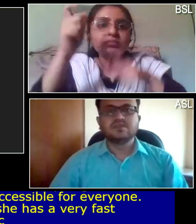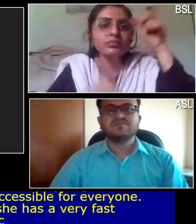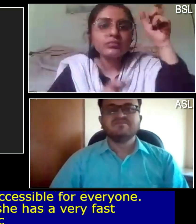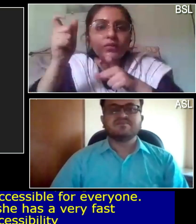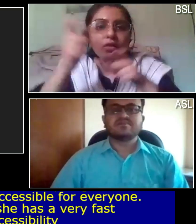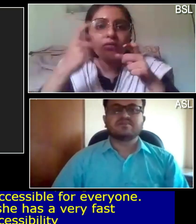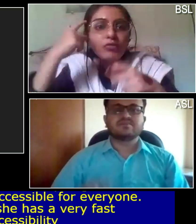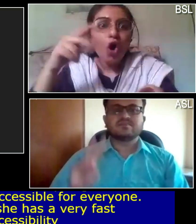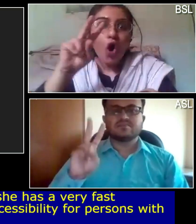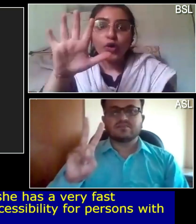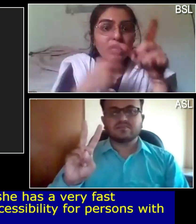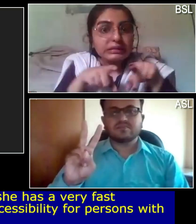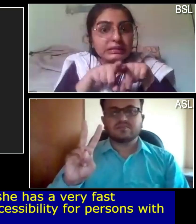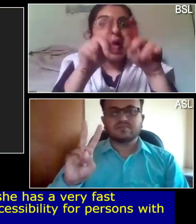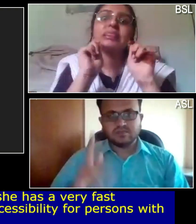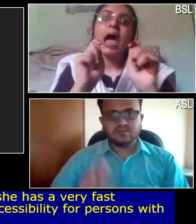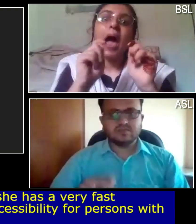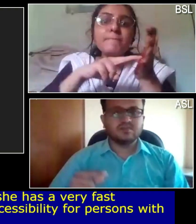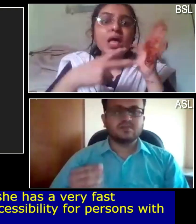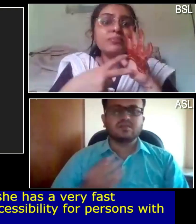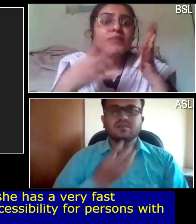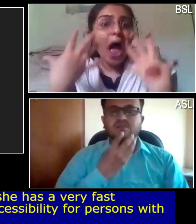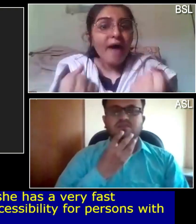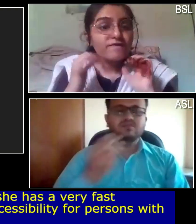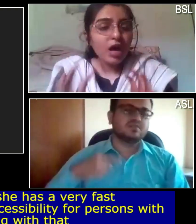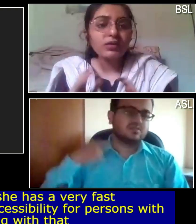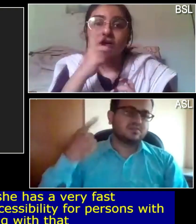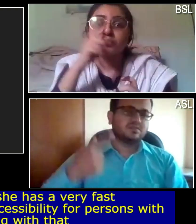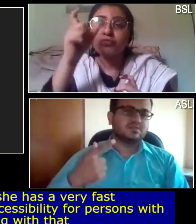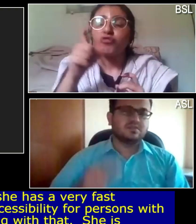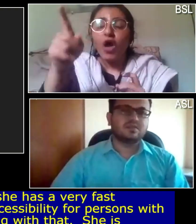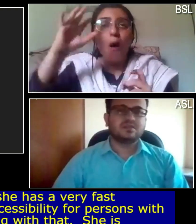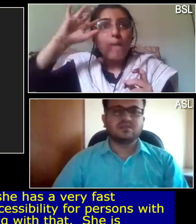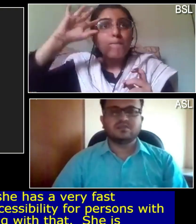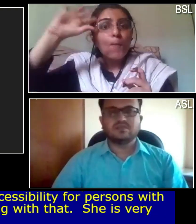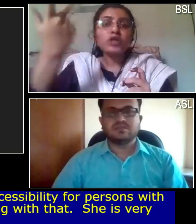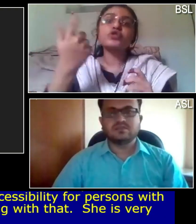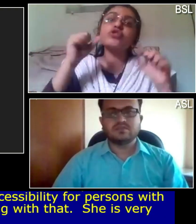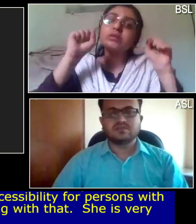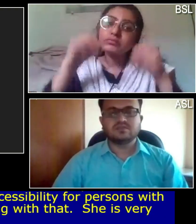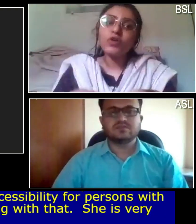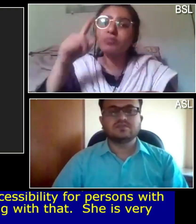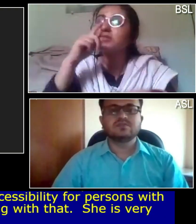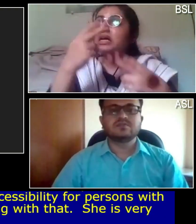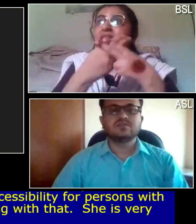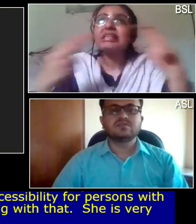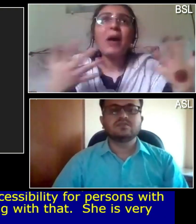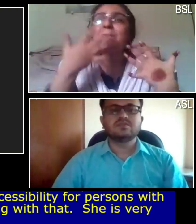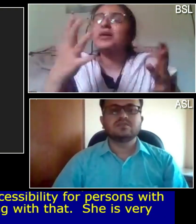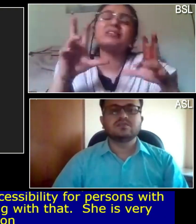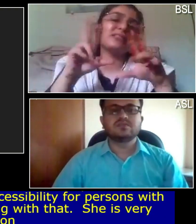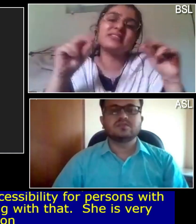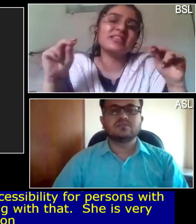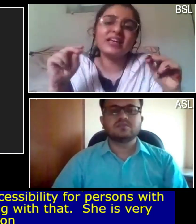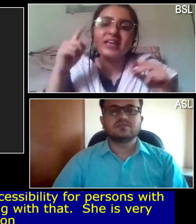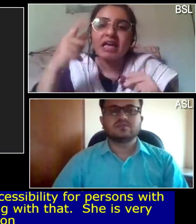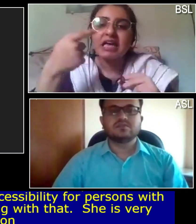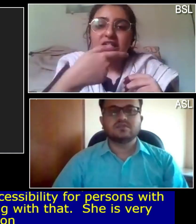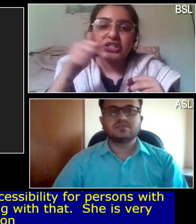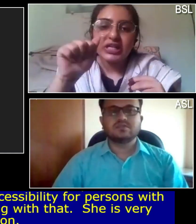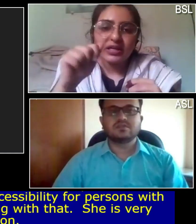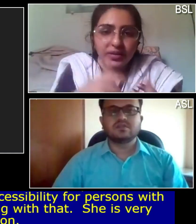that. She is very well known. She needs no introduction. Gunela Astbrink. She